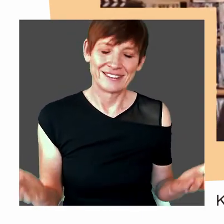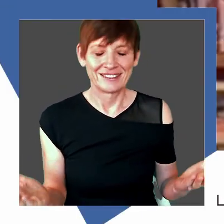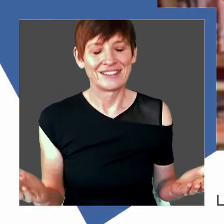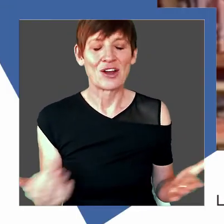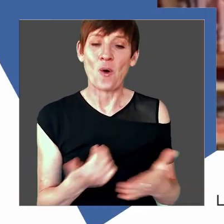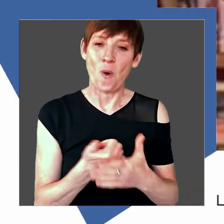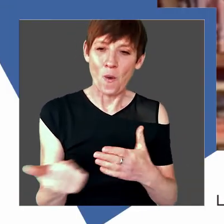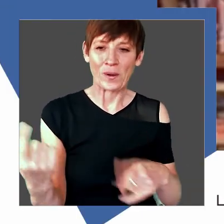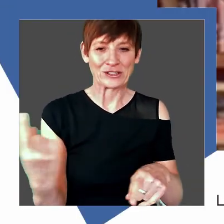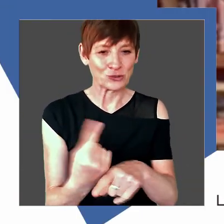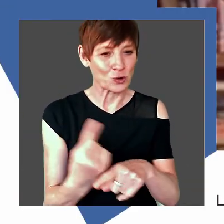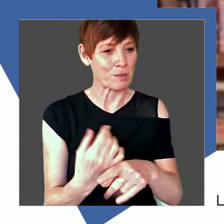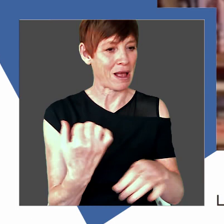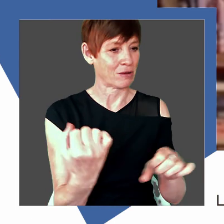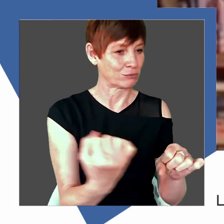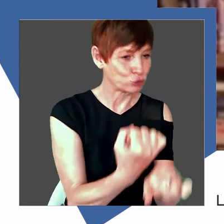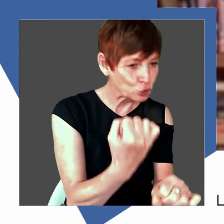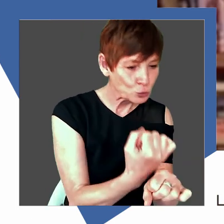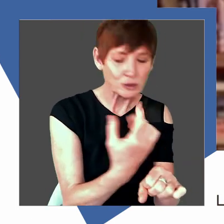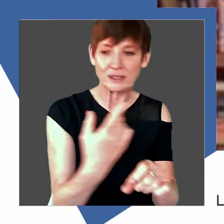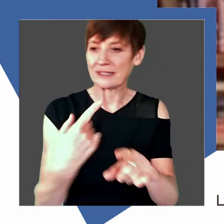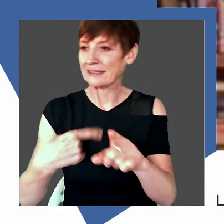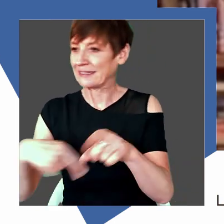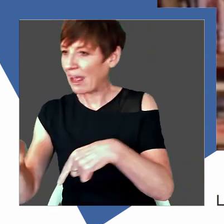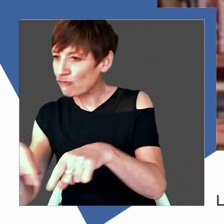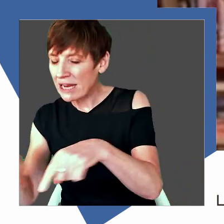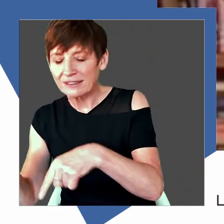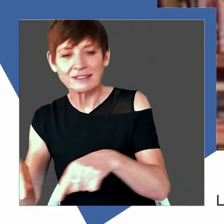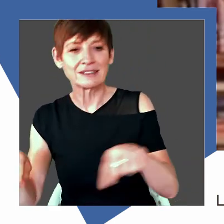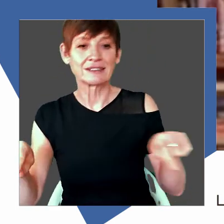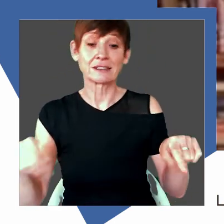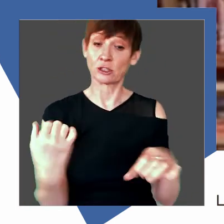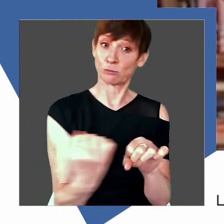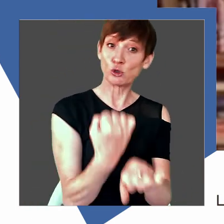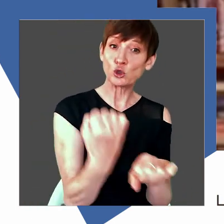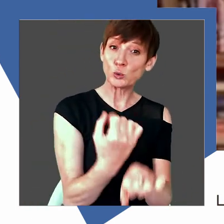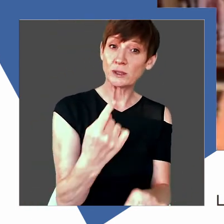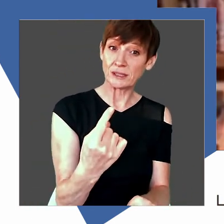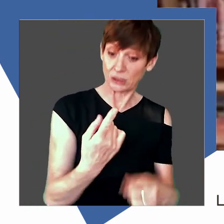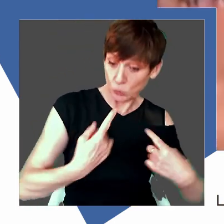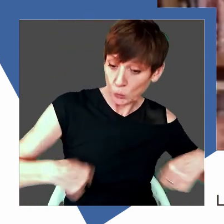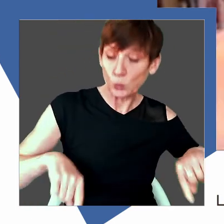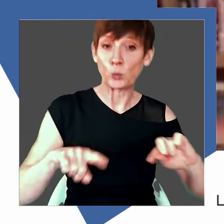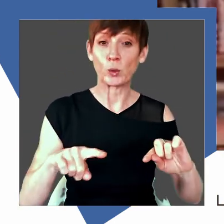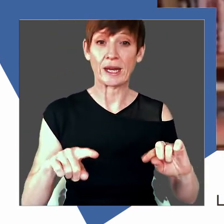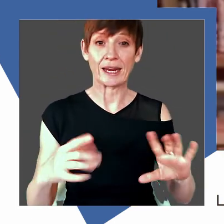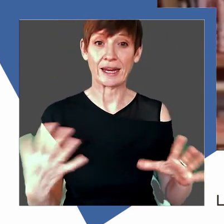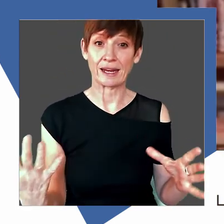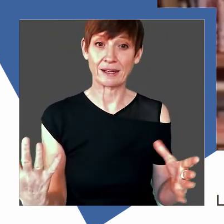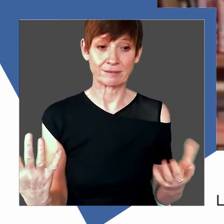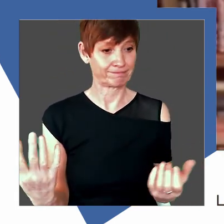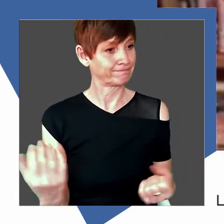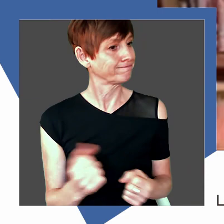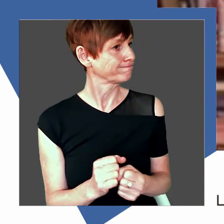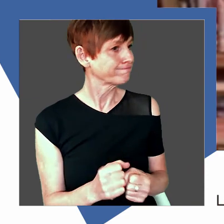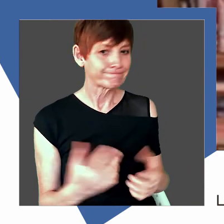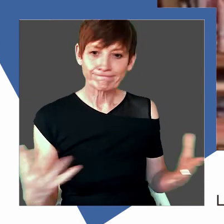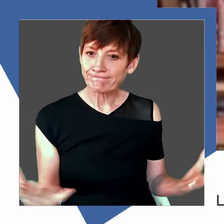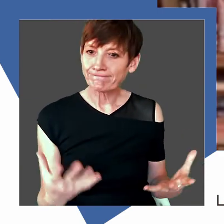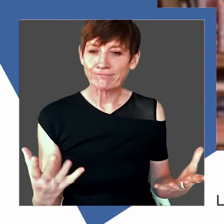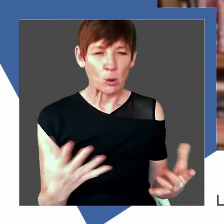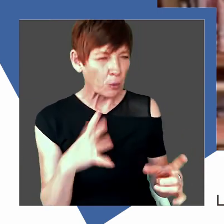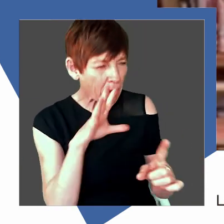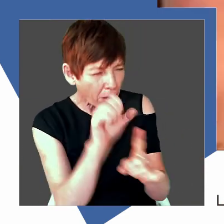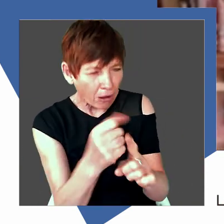know, producers are the people who are making the work happen. They're the people who spot a